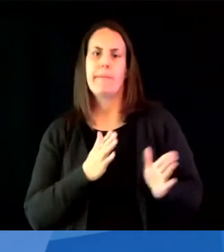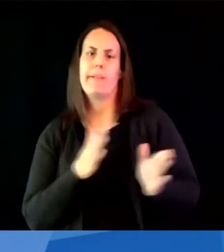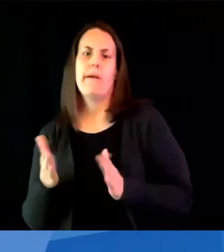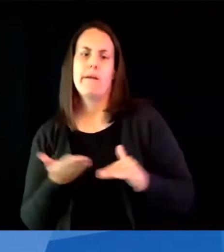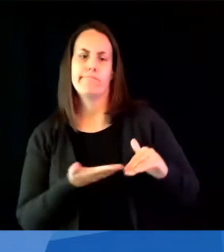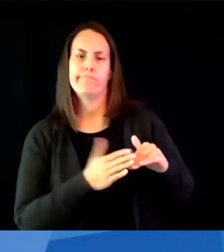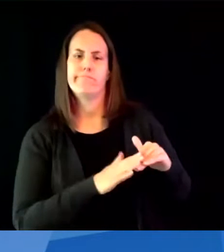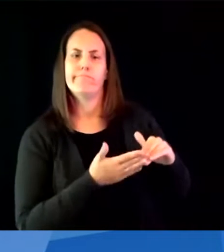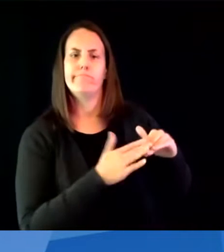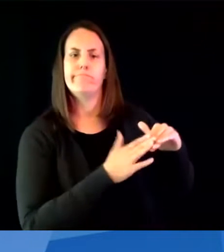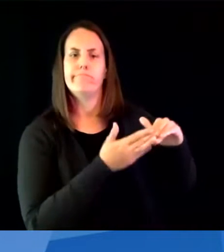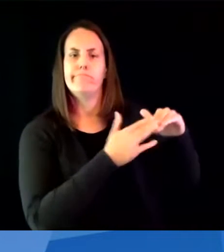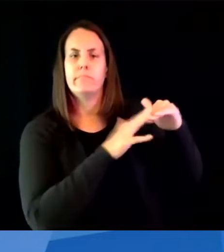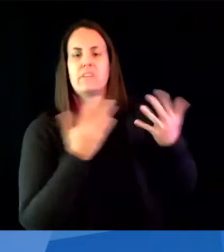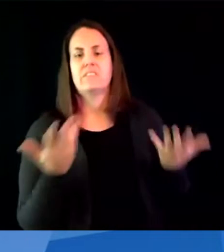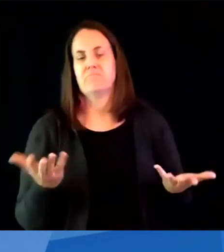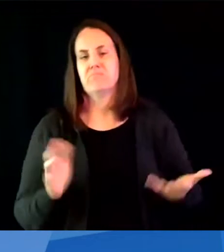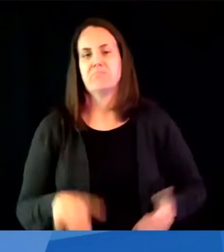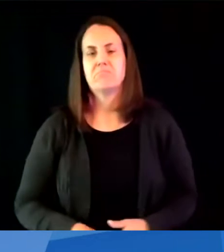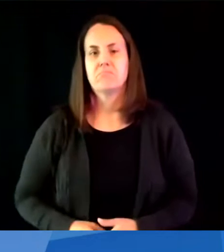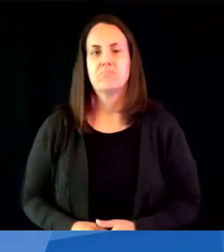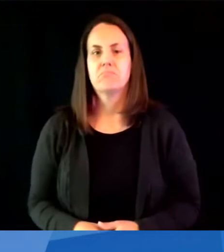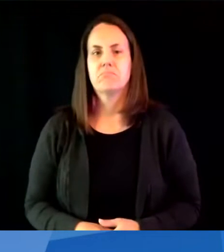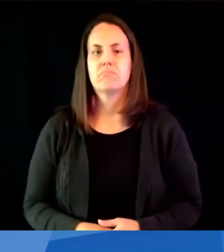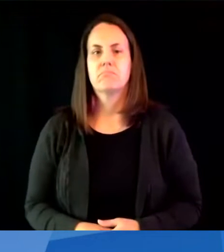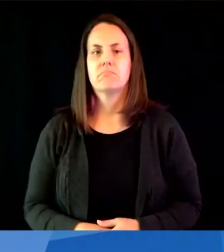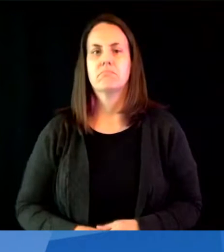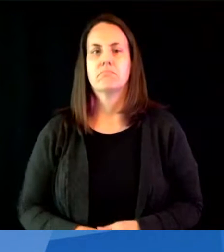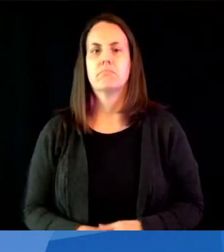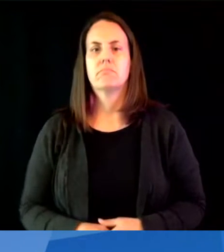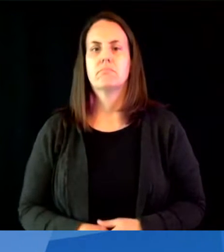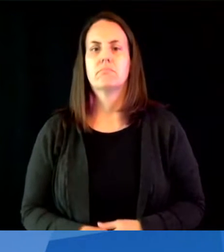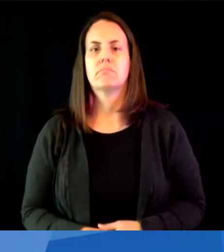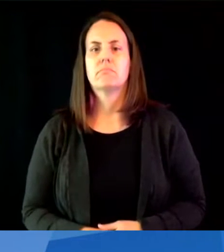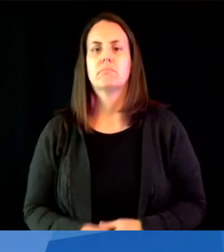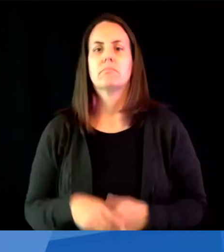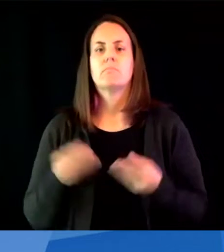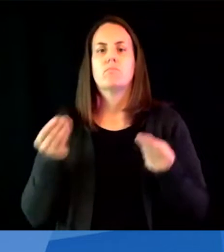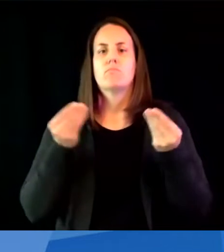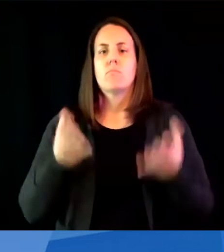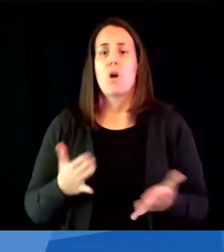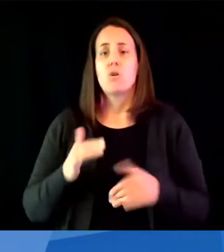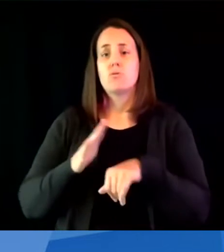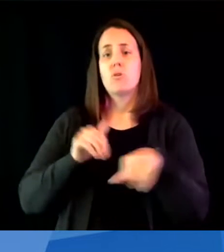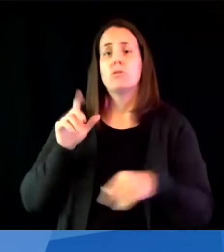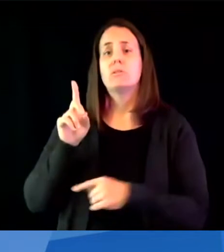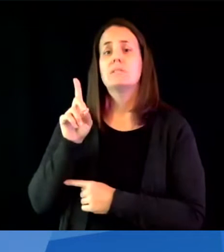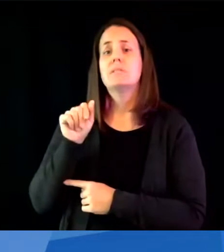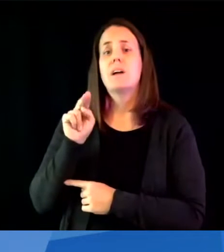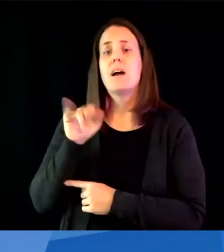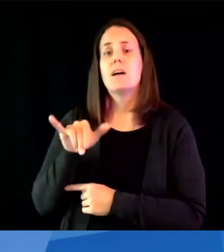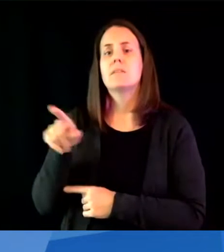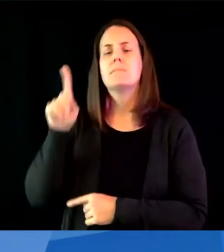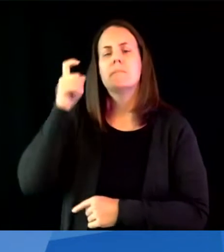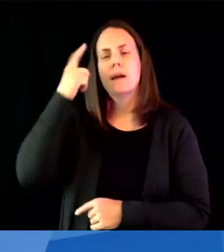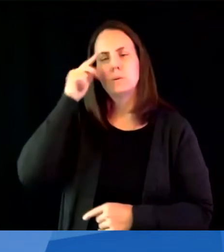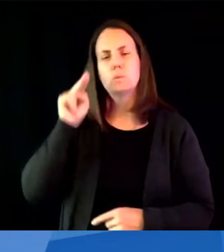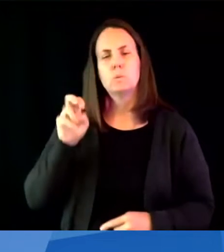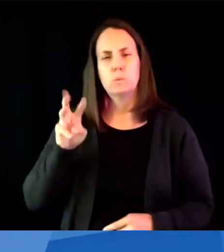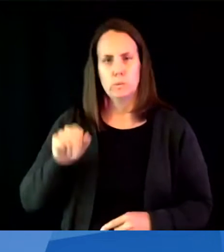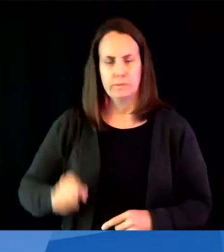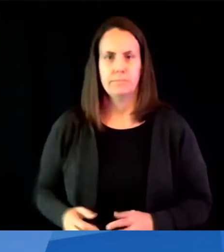question goes to Danny Maxwell of WKOW in Madison. Hi, thanks for taking our